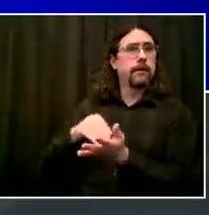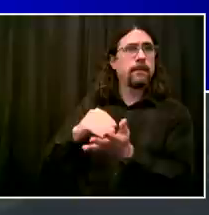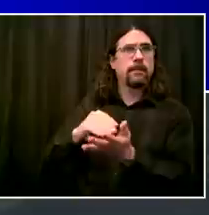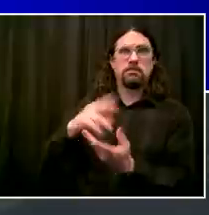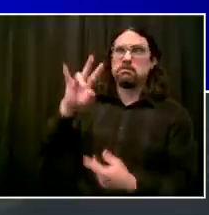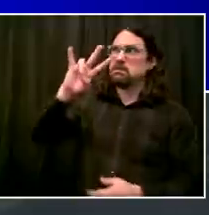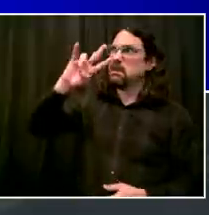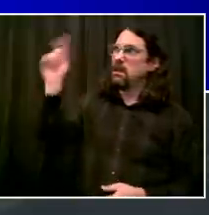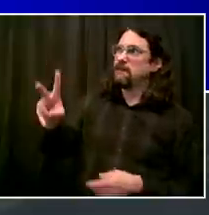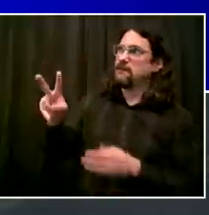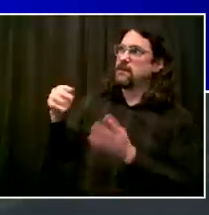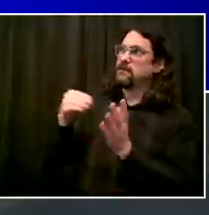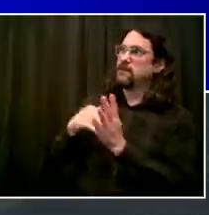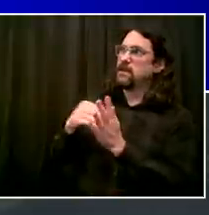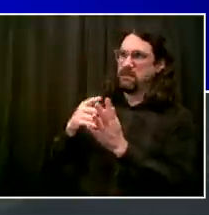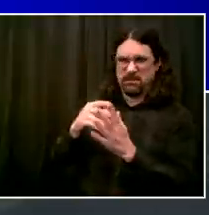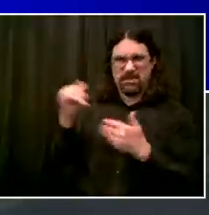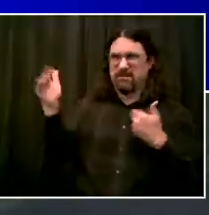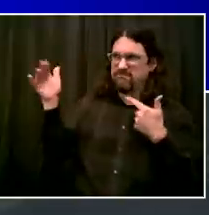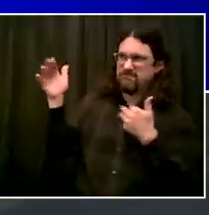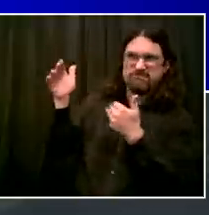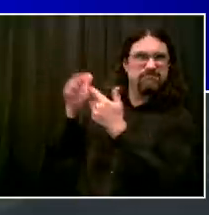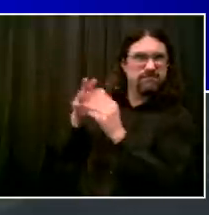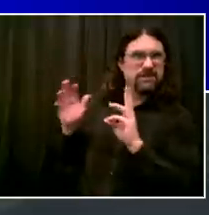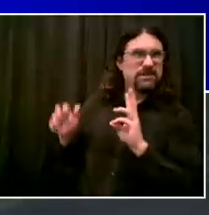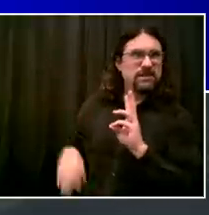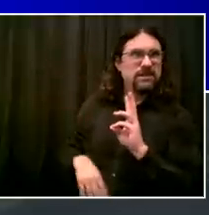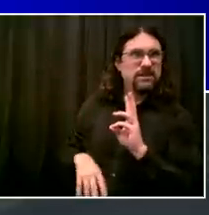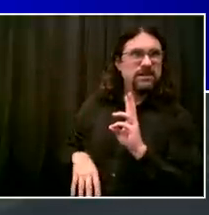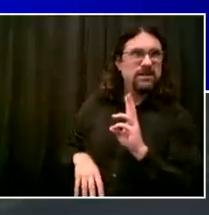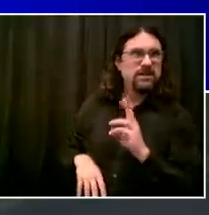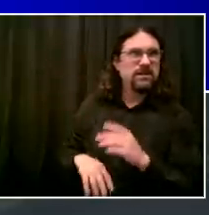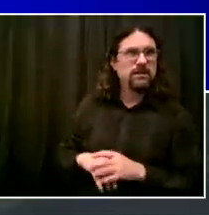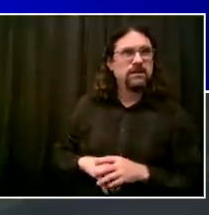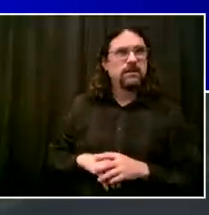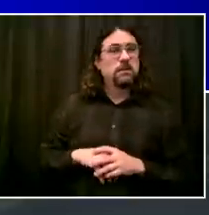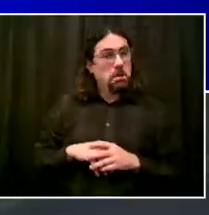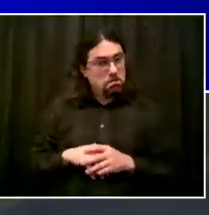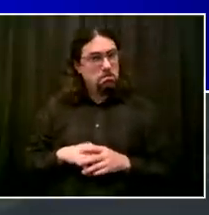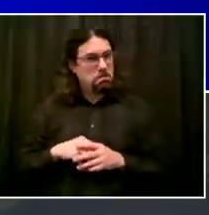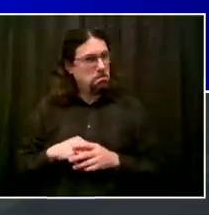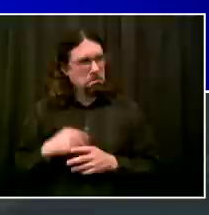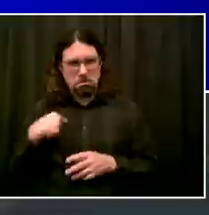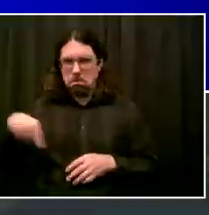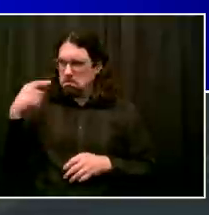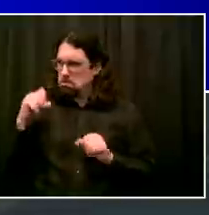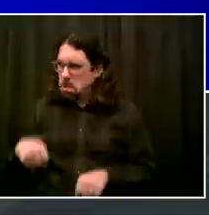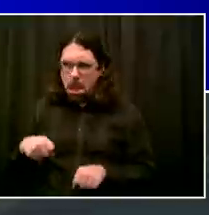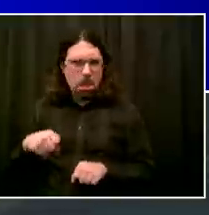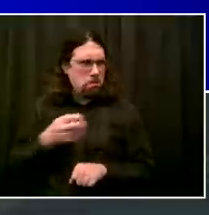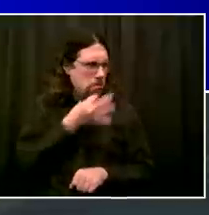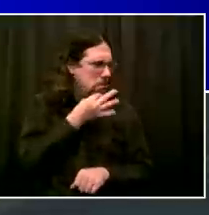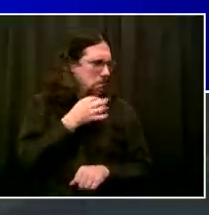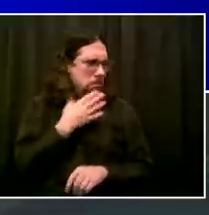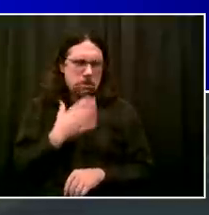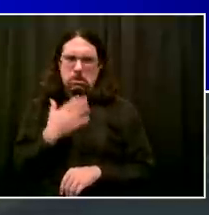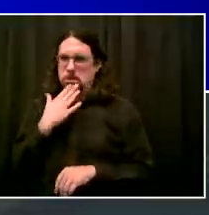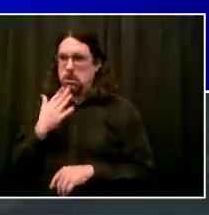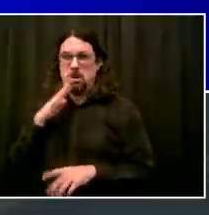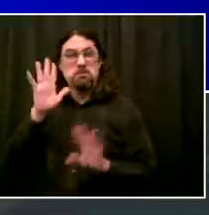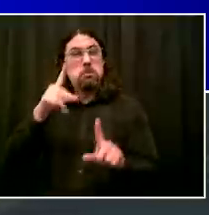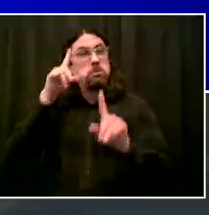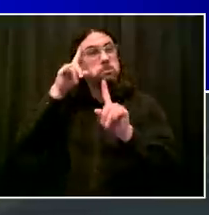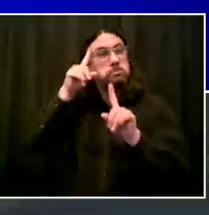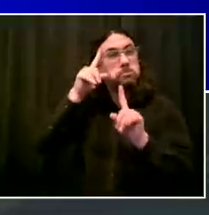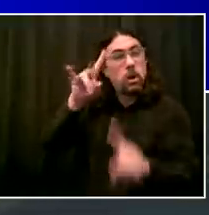12.5 million and just keep growing. So long as it's helping people to follow these rules and be safe, we're going to keep giving them out.